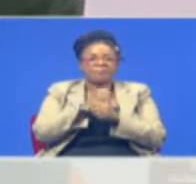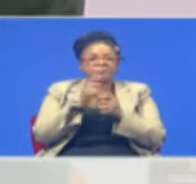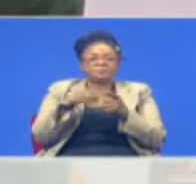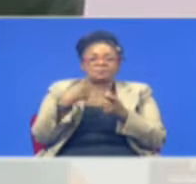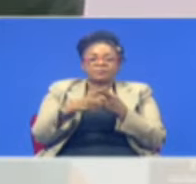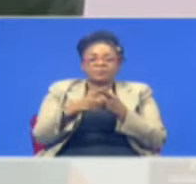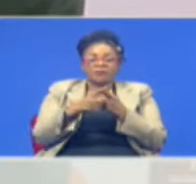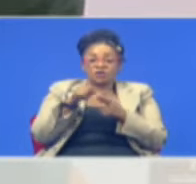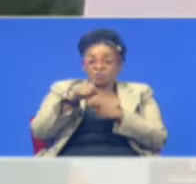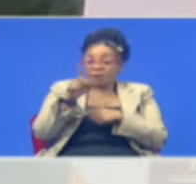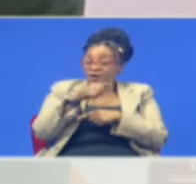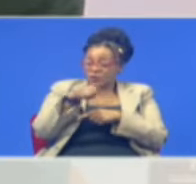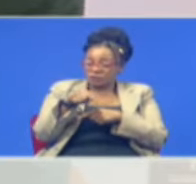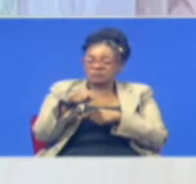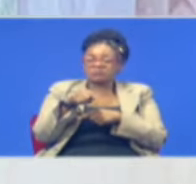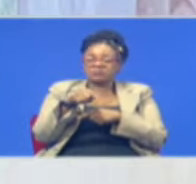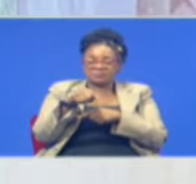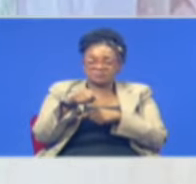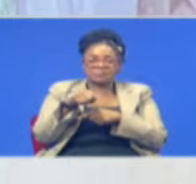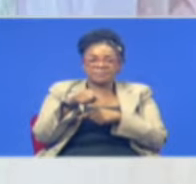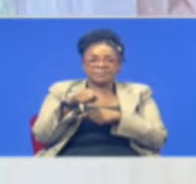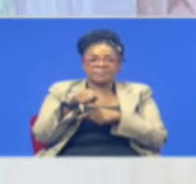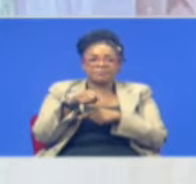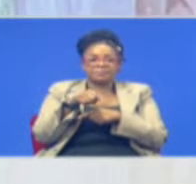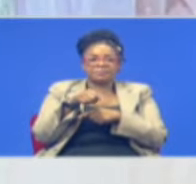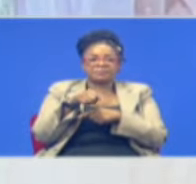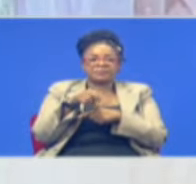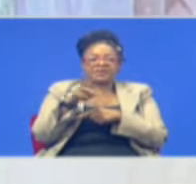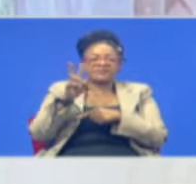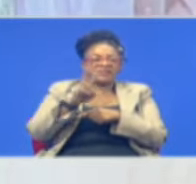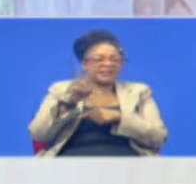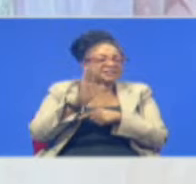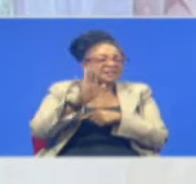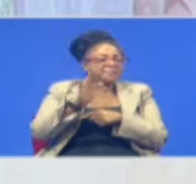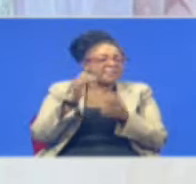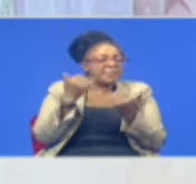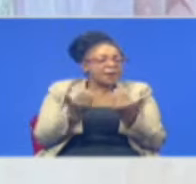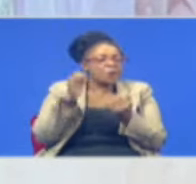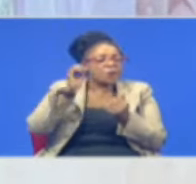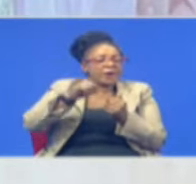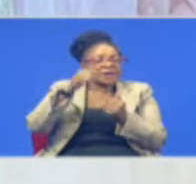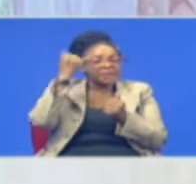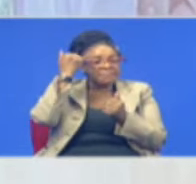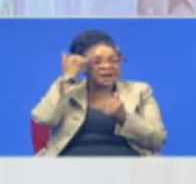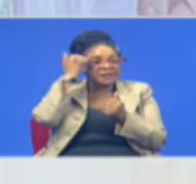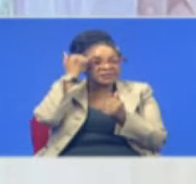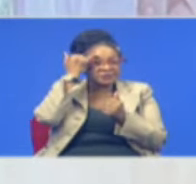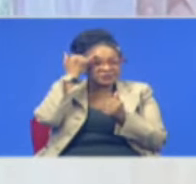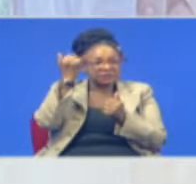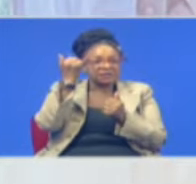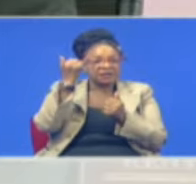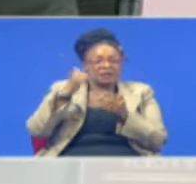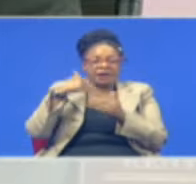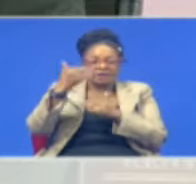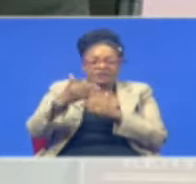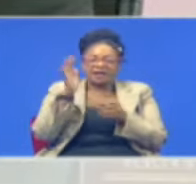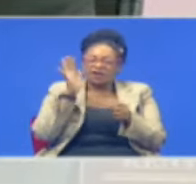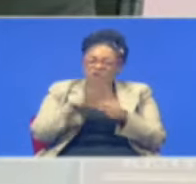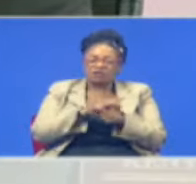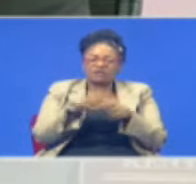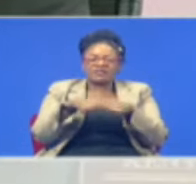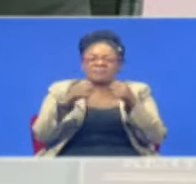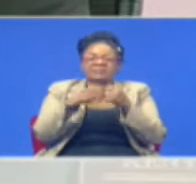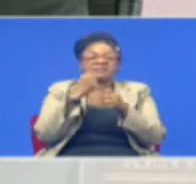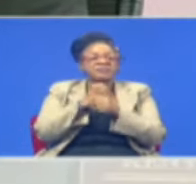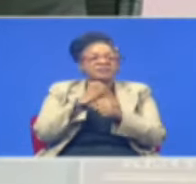wrong, you know, essentially vindicating them. But you can imagine now they are being vindicated after a lot of damage has been done. The